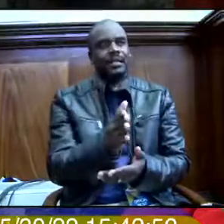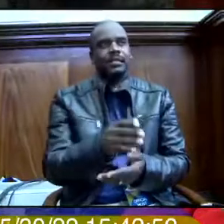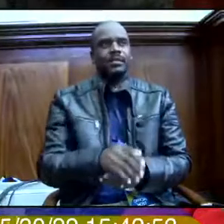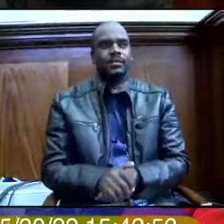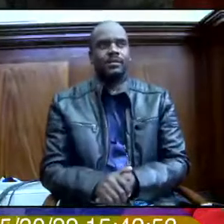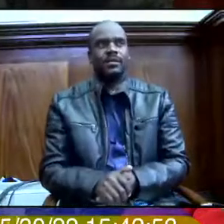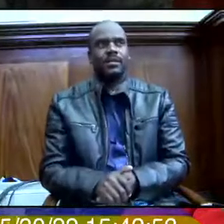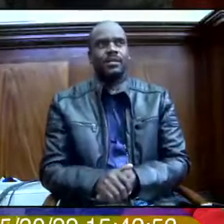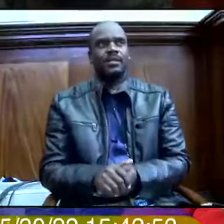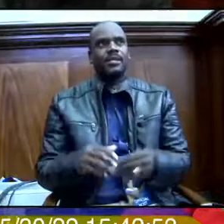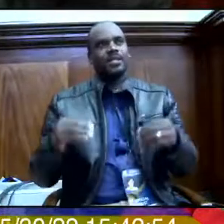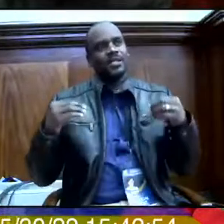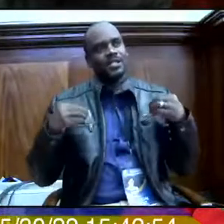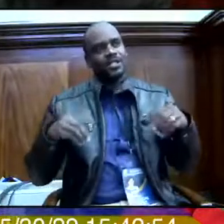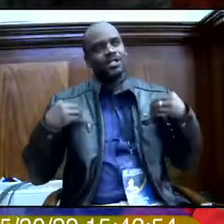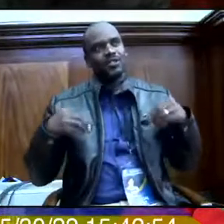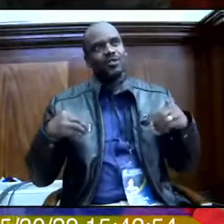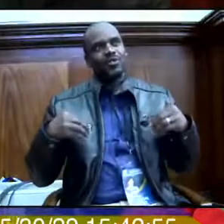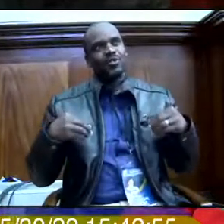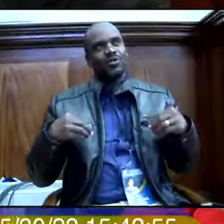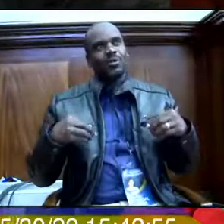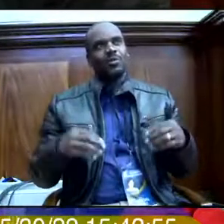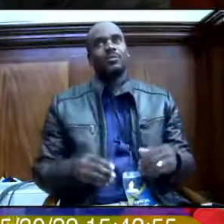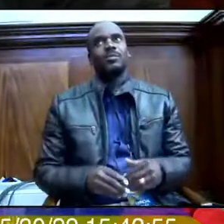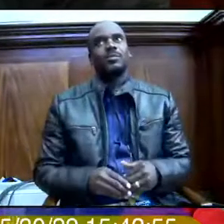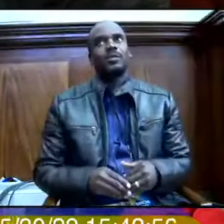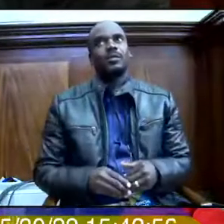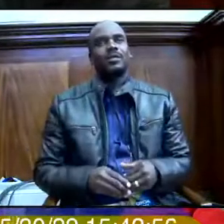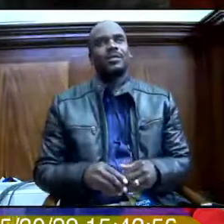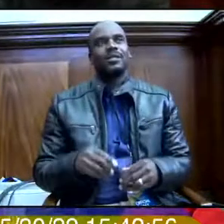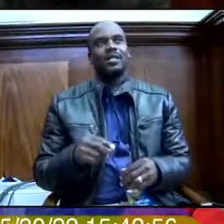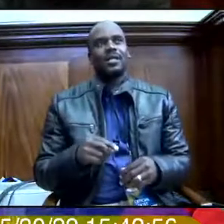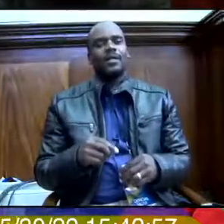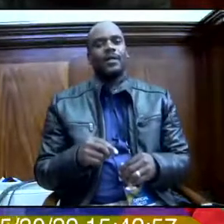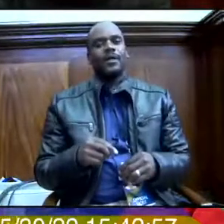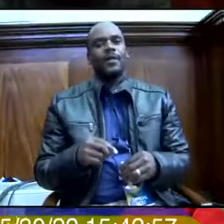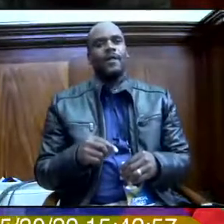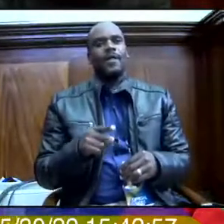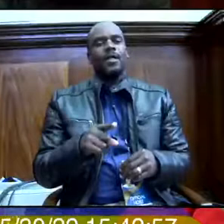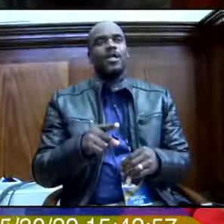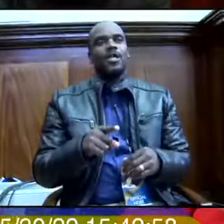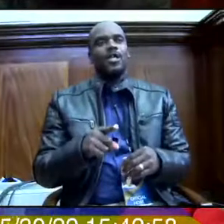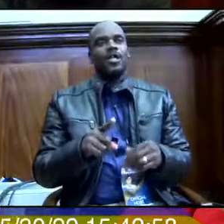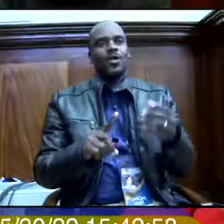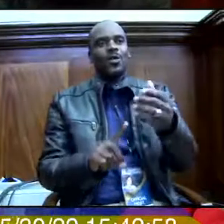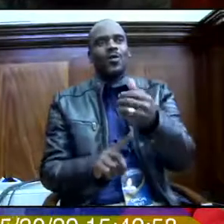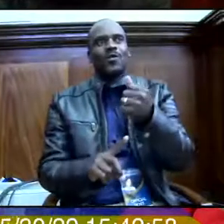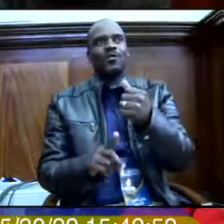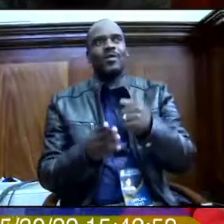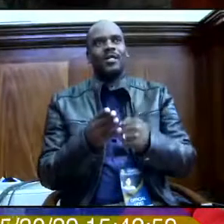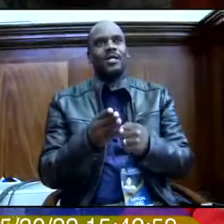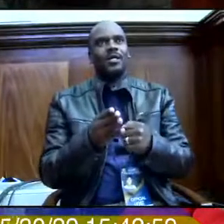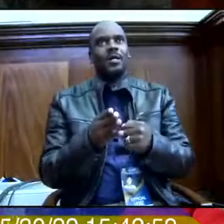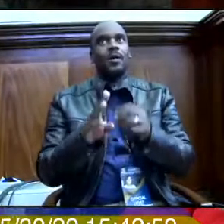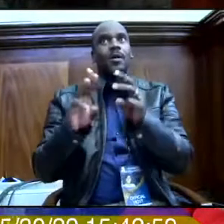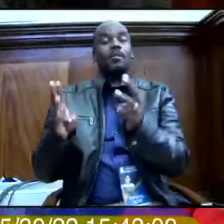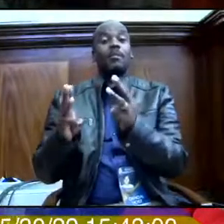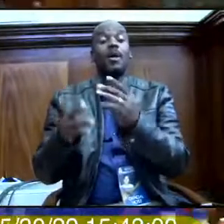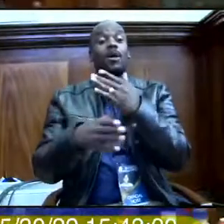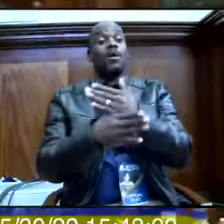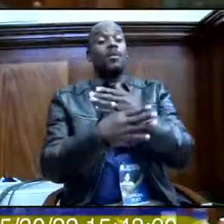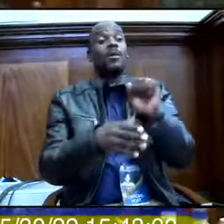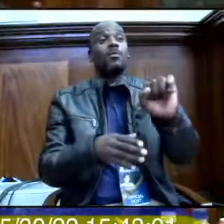shops in town go in bloomfield and on the downtown you'll find that the people who are working there are lesotho